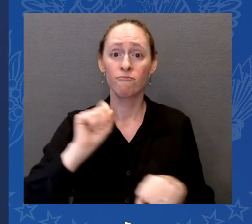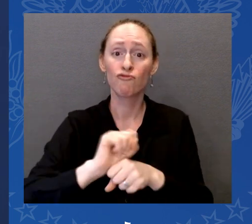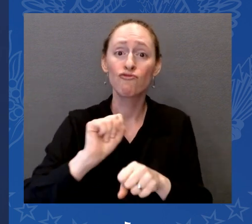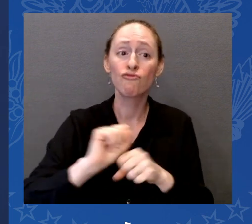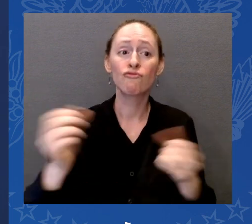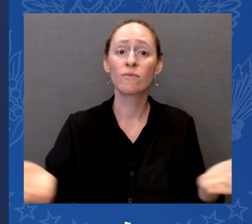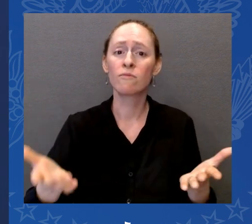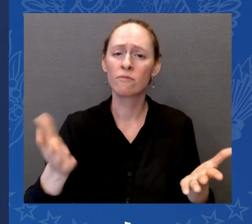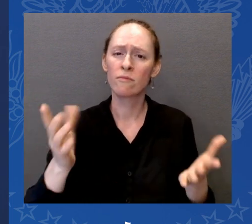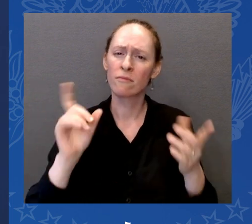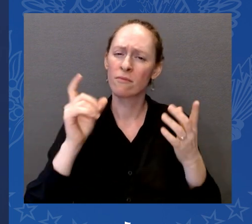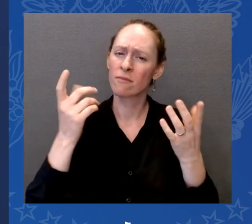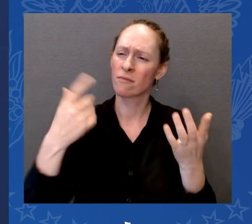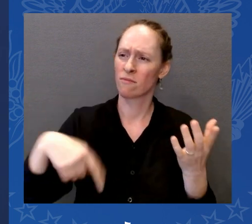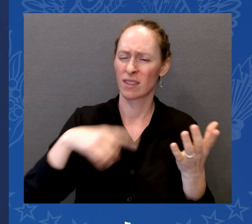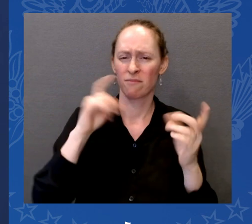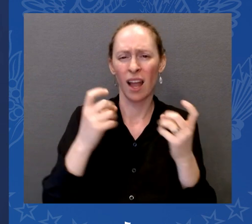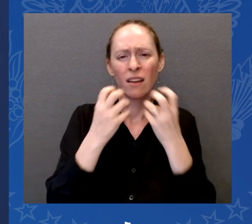me.